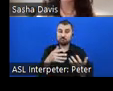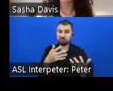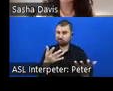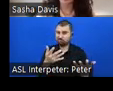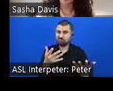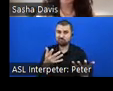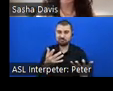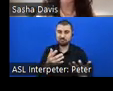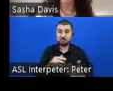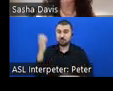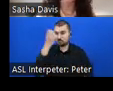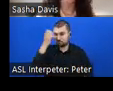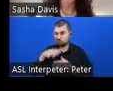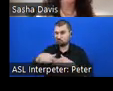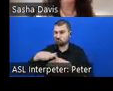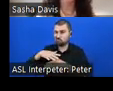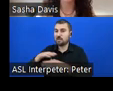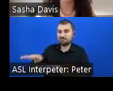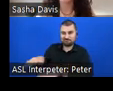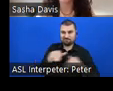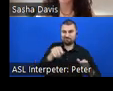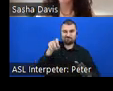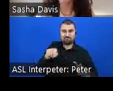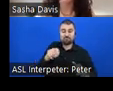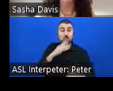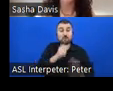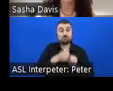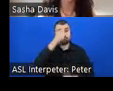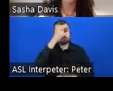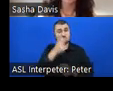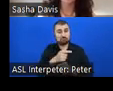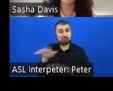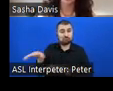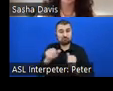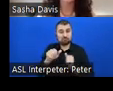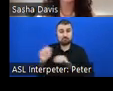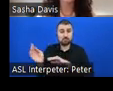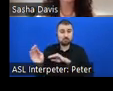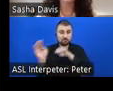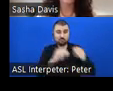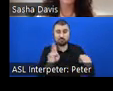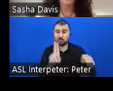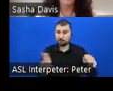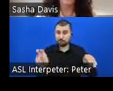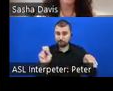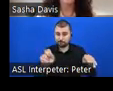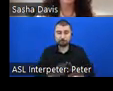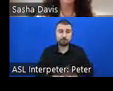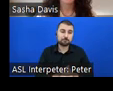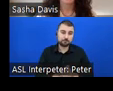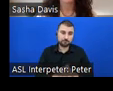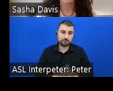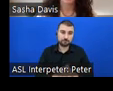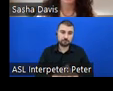to leave Europe. One of his older brothers had left and gone to the United States. And he